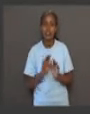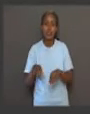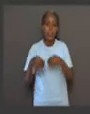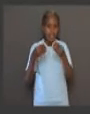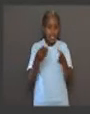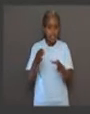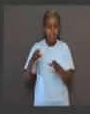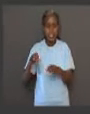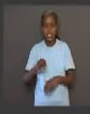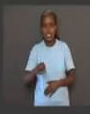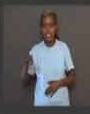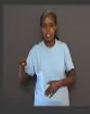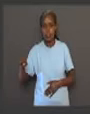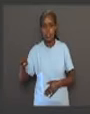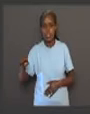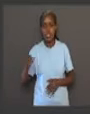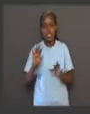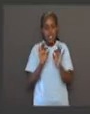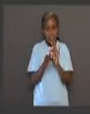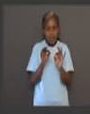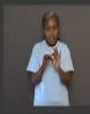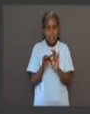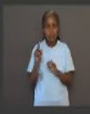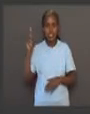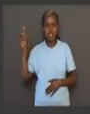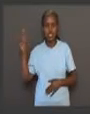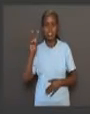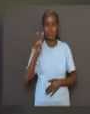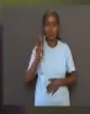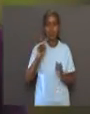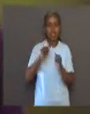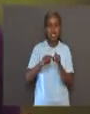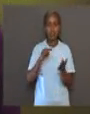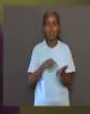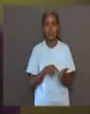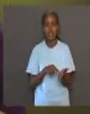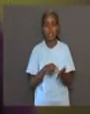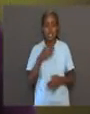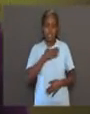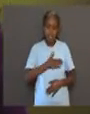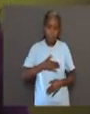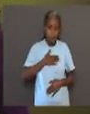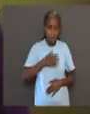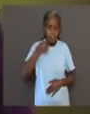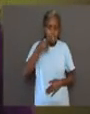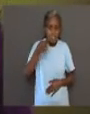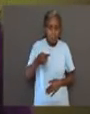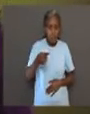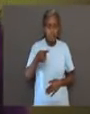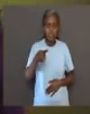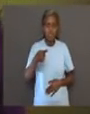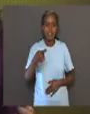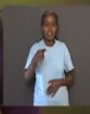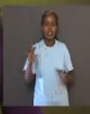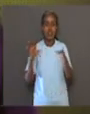Given the segment defined by these two endpoints, please tell me the